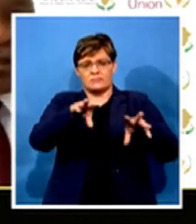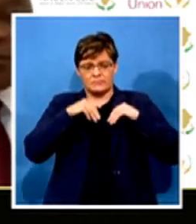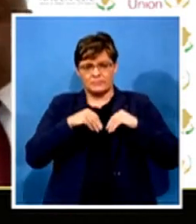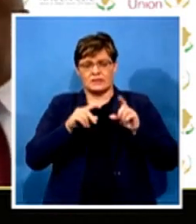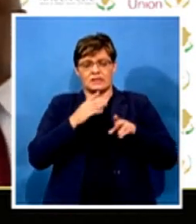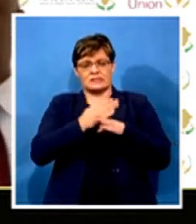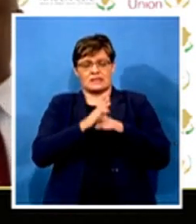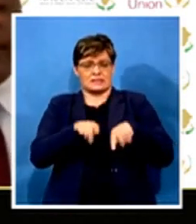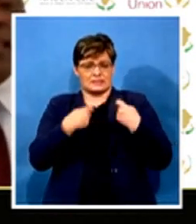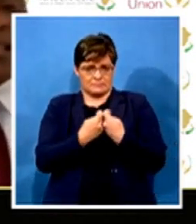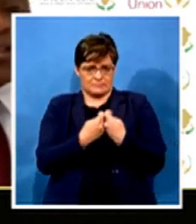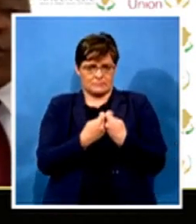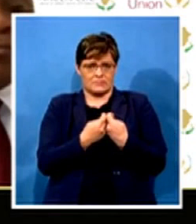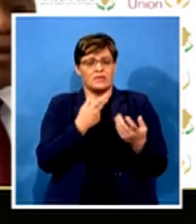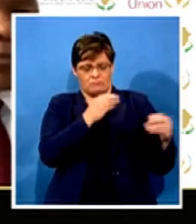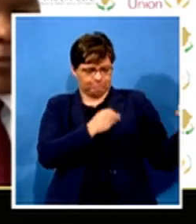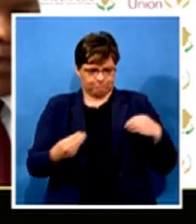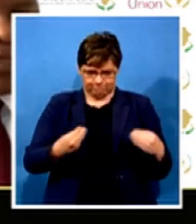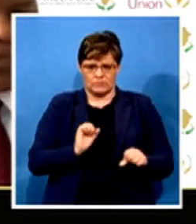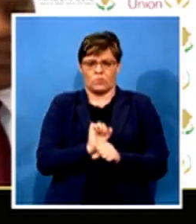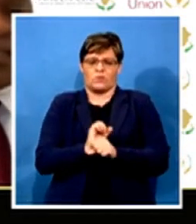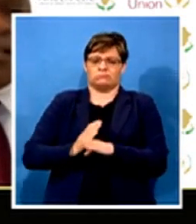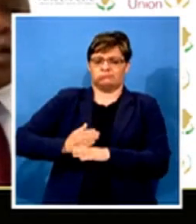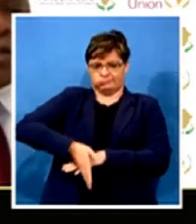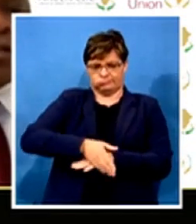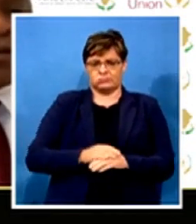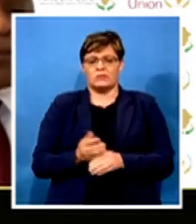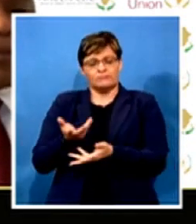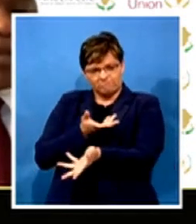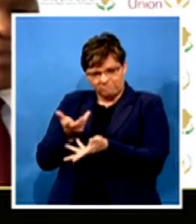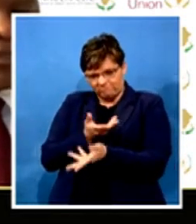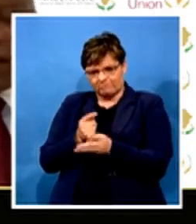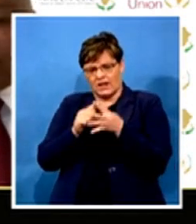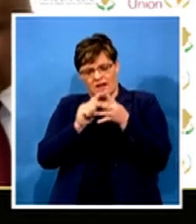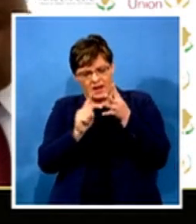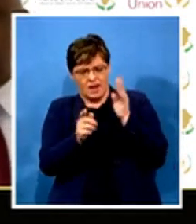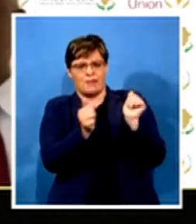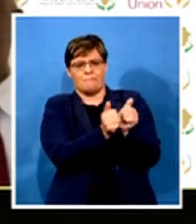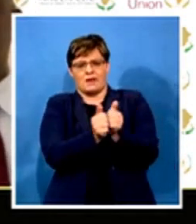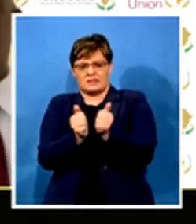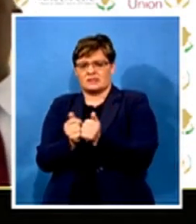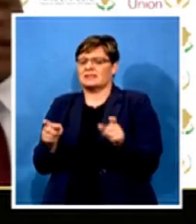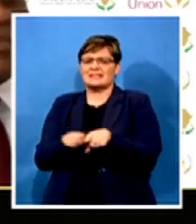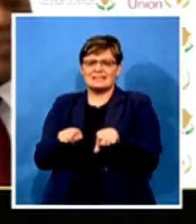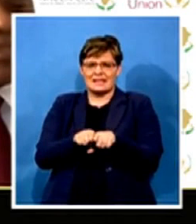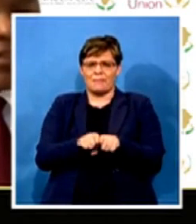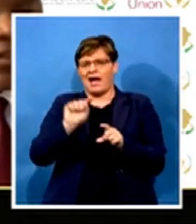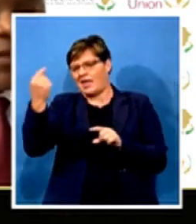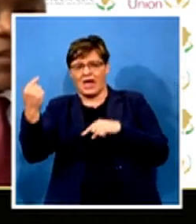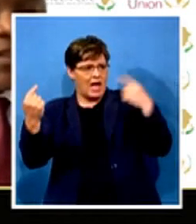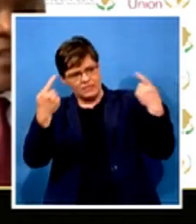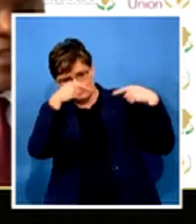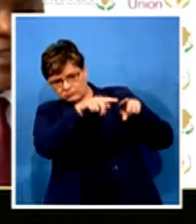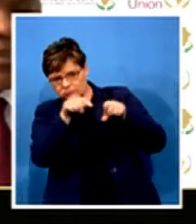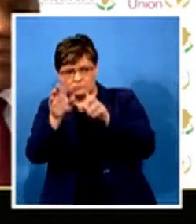work. We are in discussions with multiple partners, including other bilaterals as well. We are in discussions